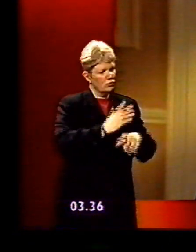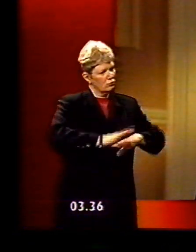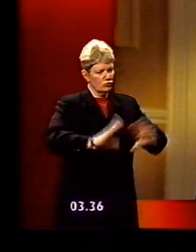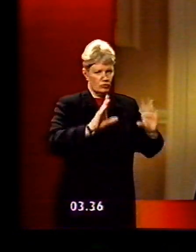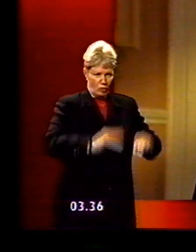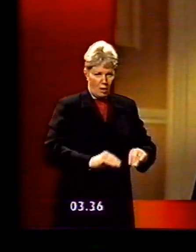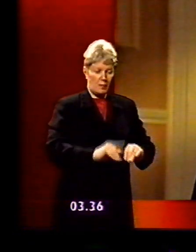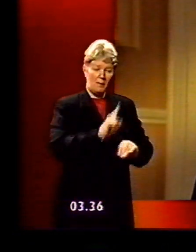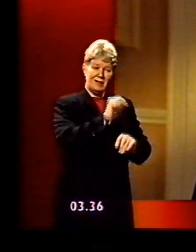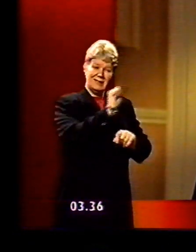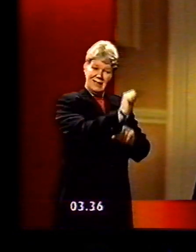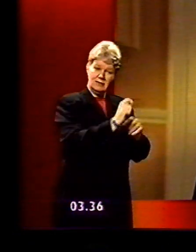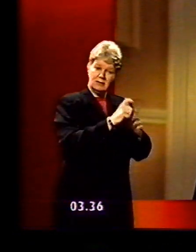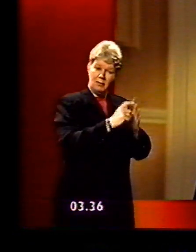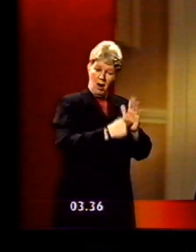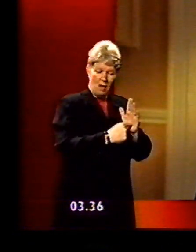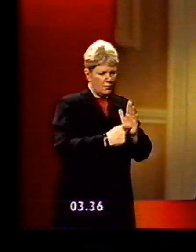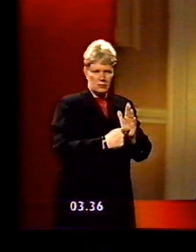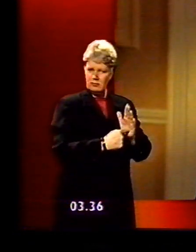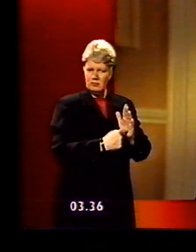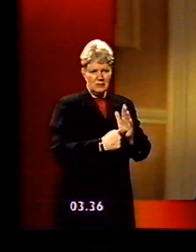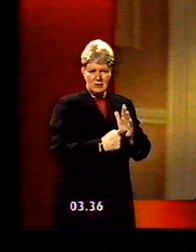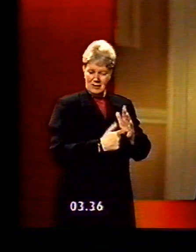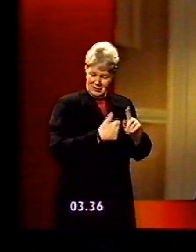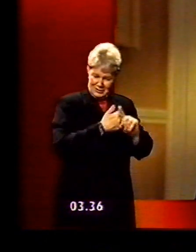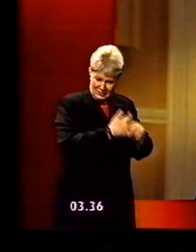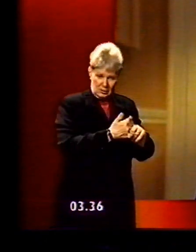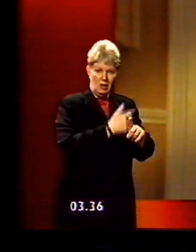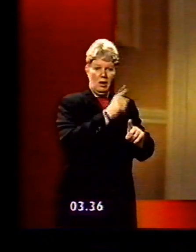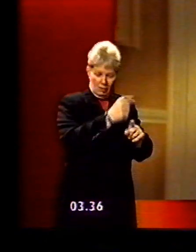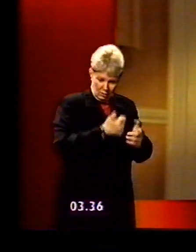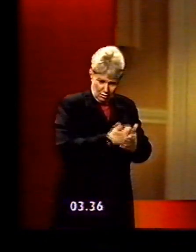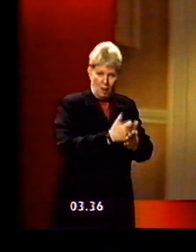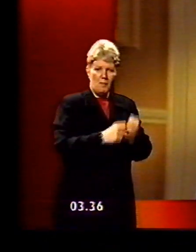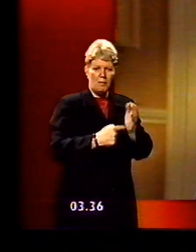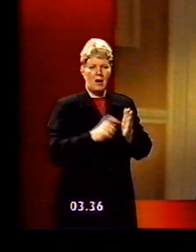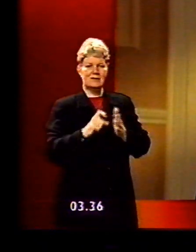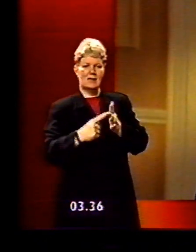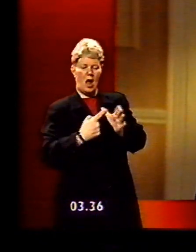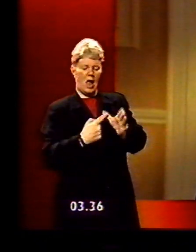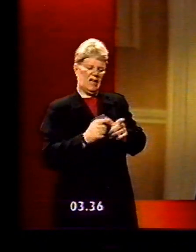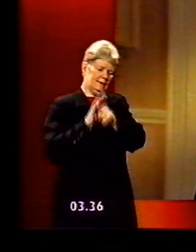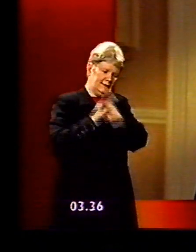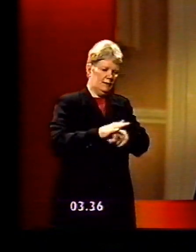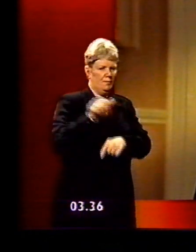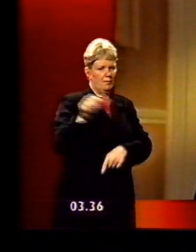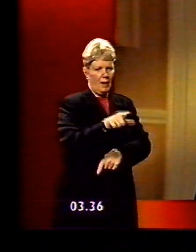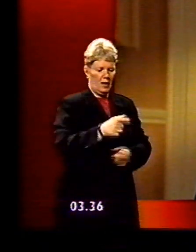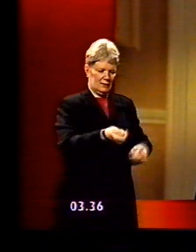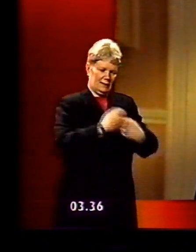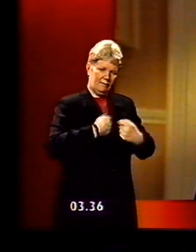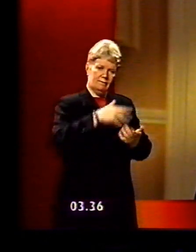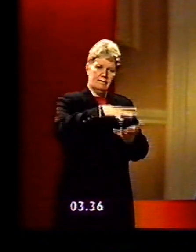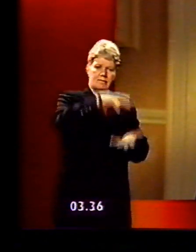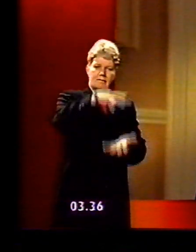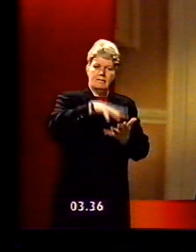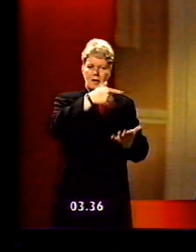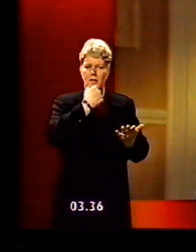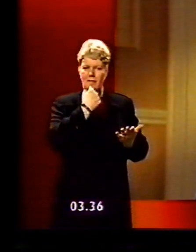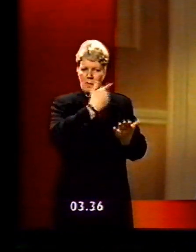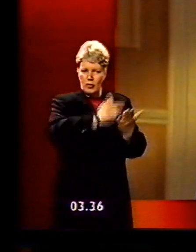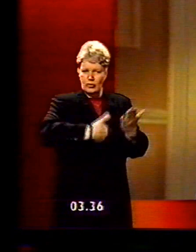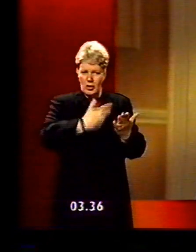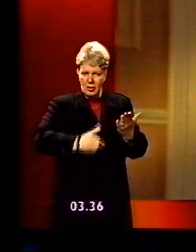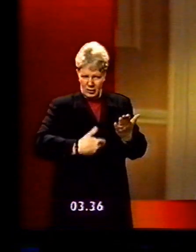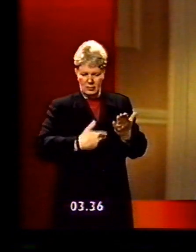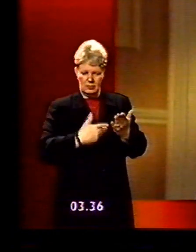biggest complier with that mandate. The CIA was sort of forced into giving up some documents by members